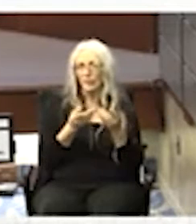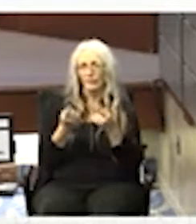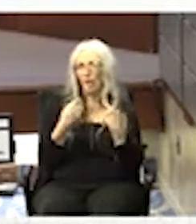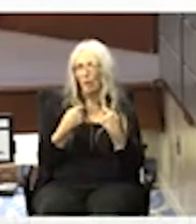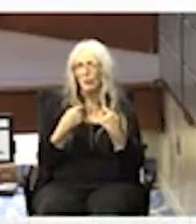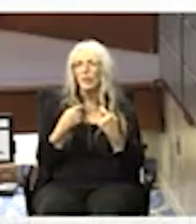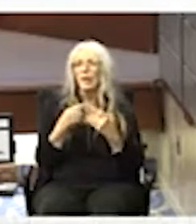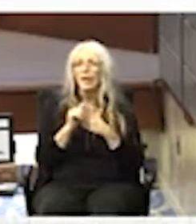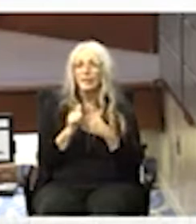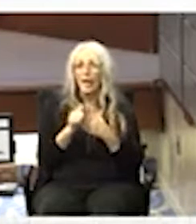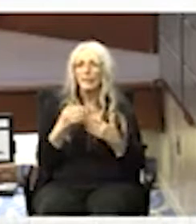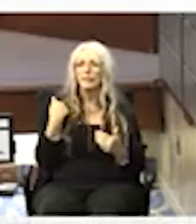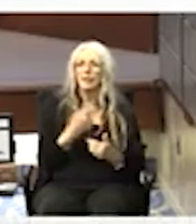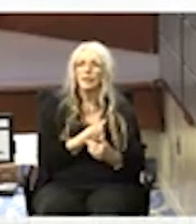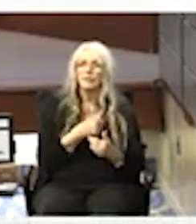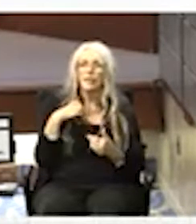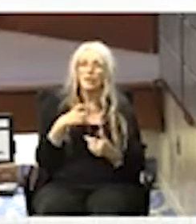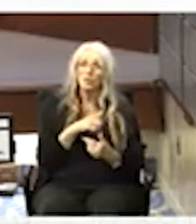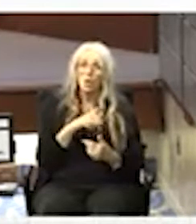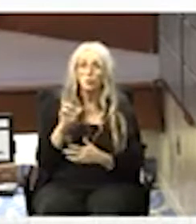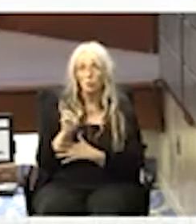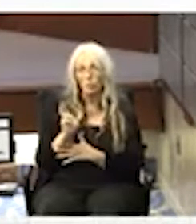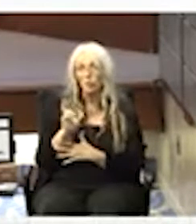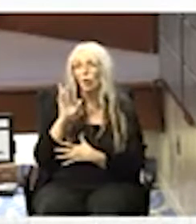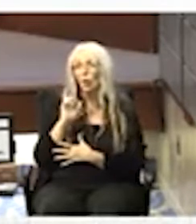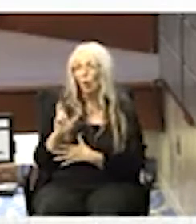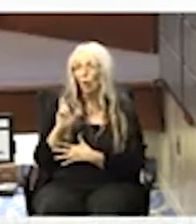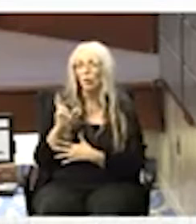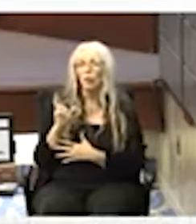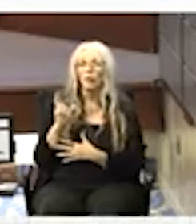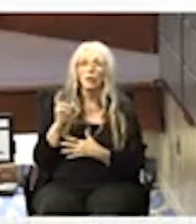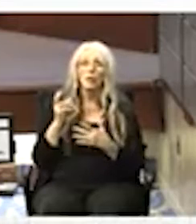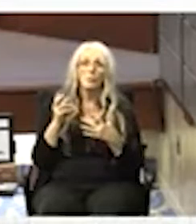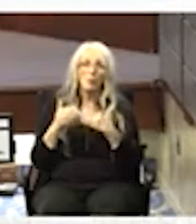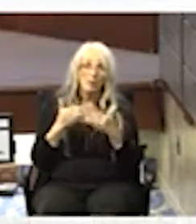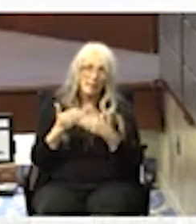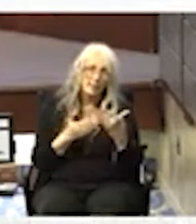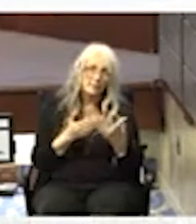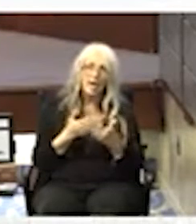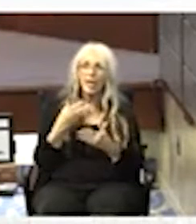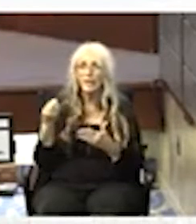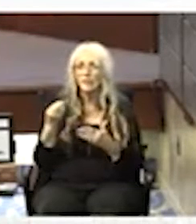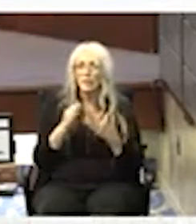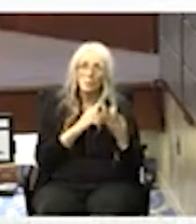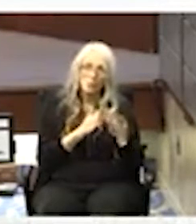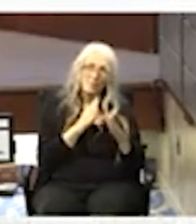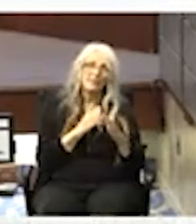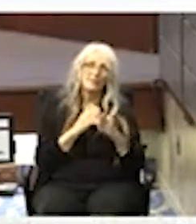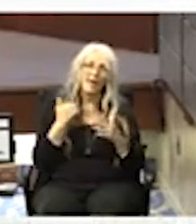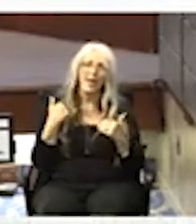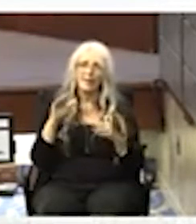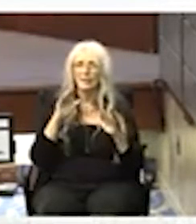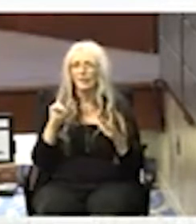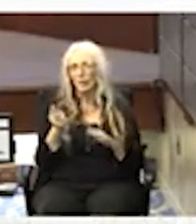also been guiding us, Councilmember Rodriguez for her insights throughout the process, and of course the community. As we noted, we've had a couple